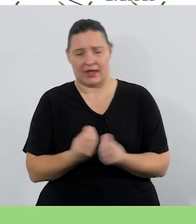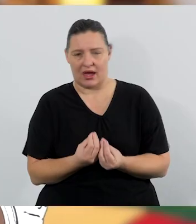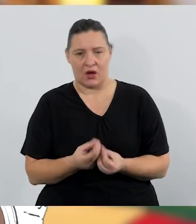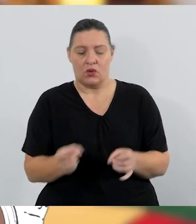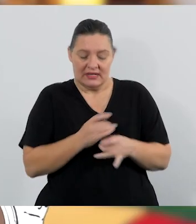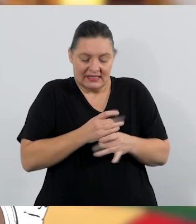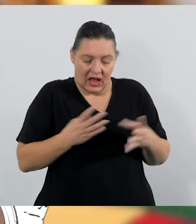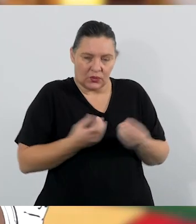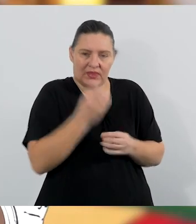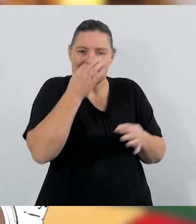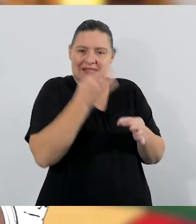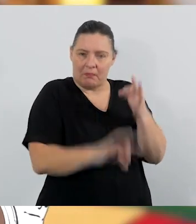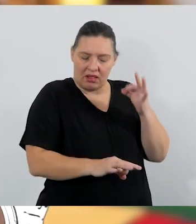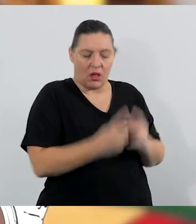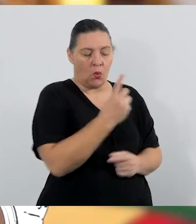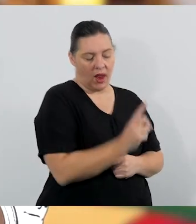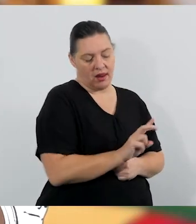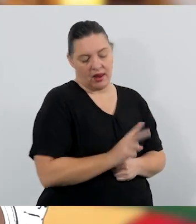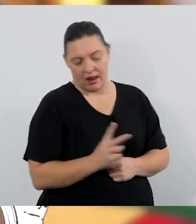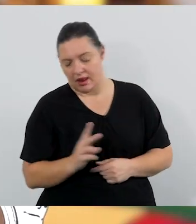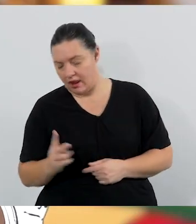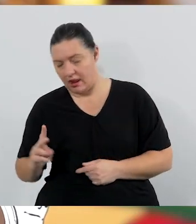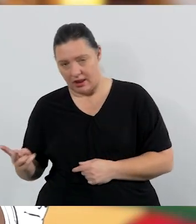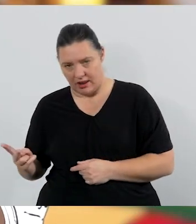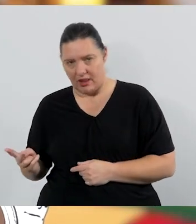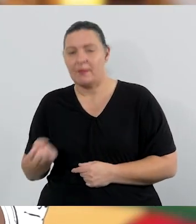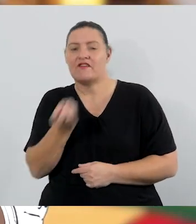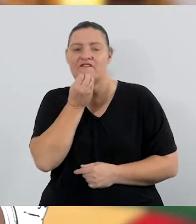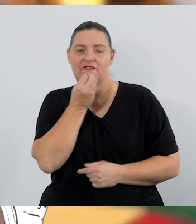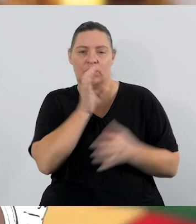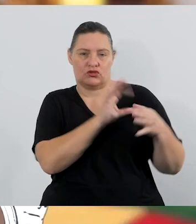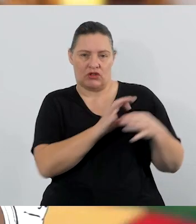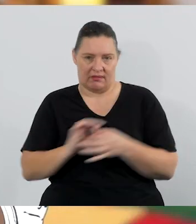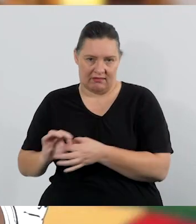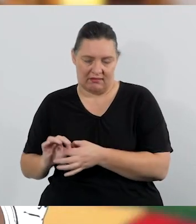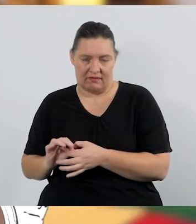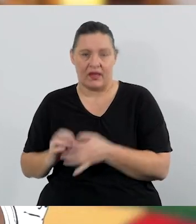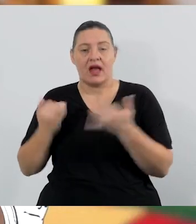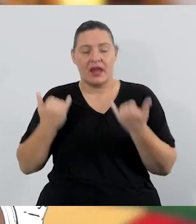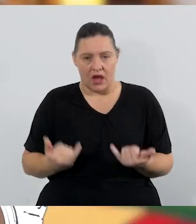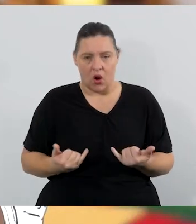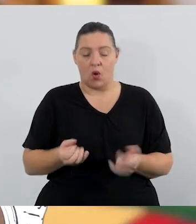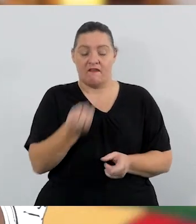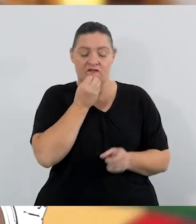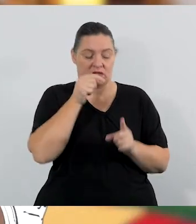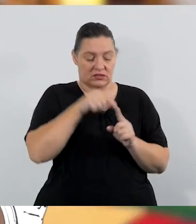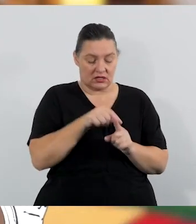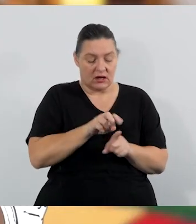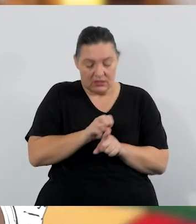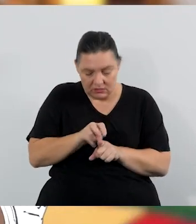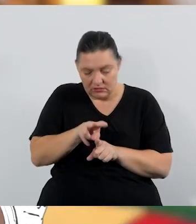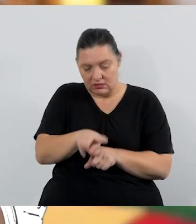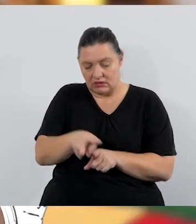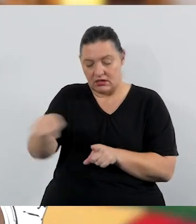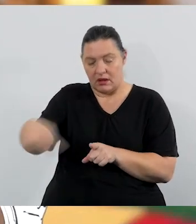now we started with a simple transfer of energy, which was a food chain. But now we have more than one